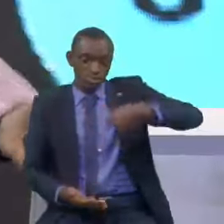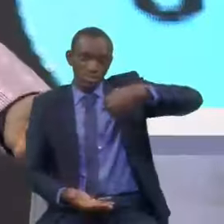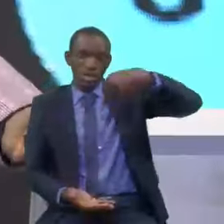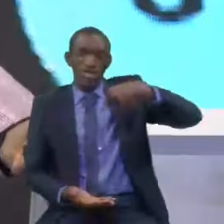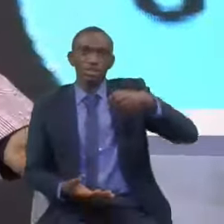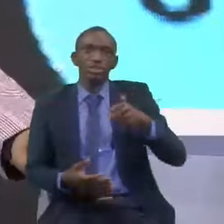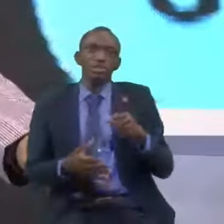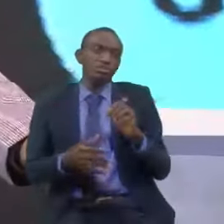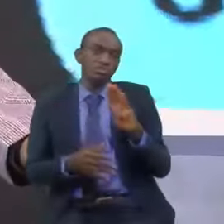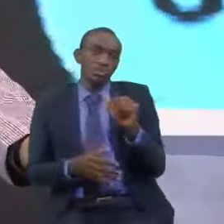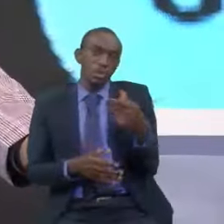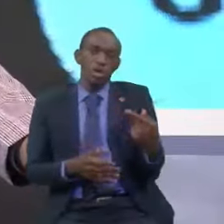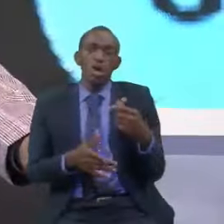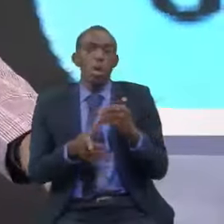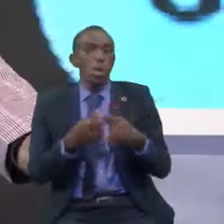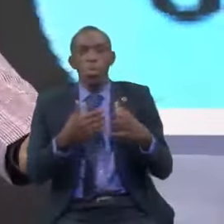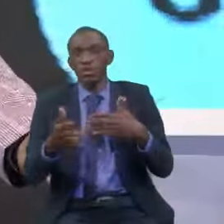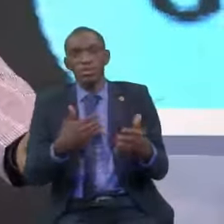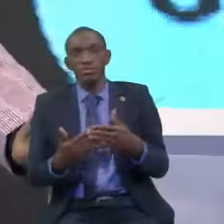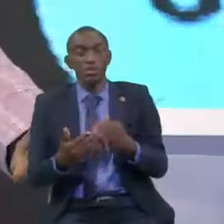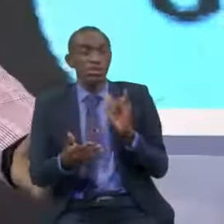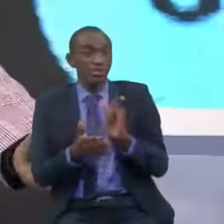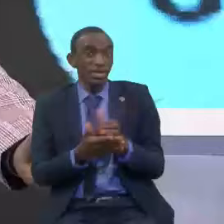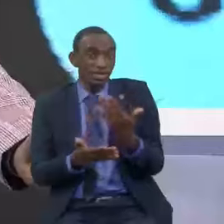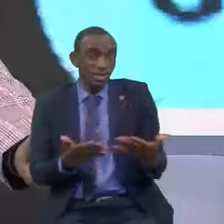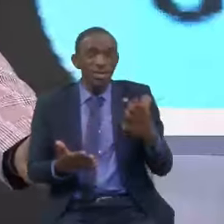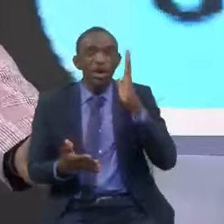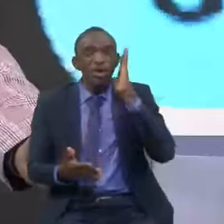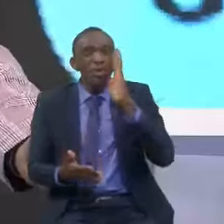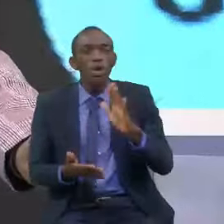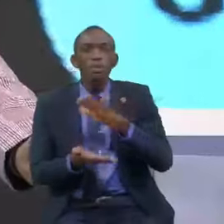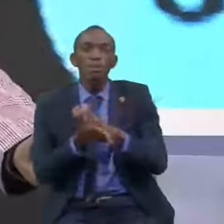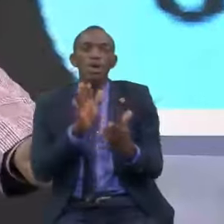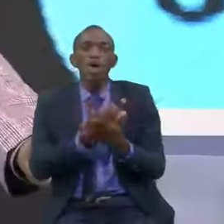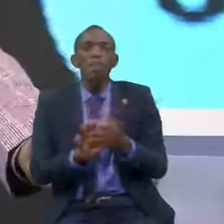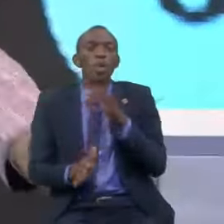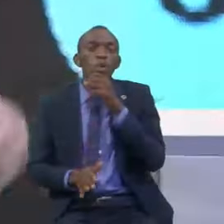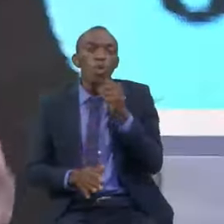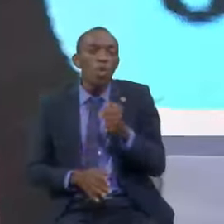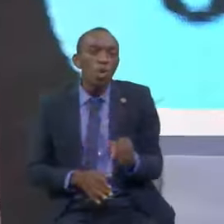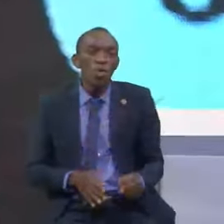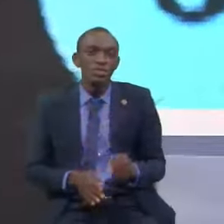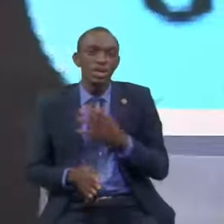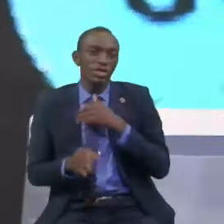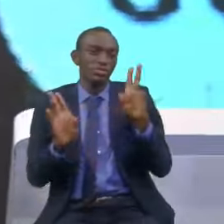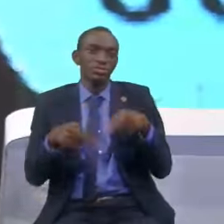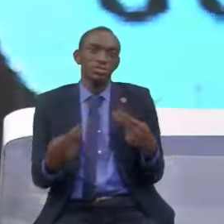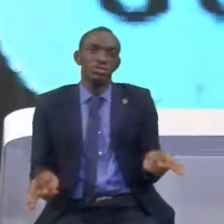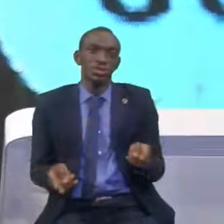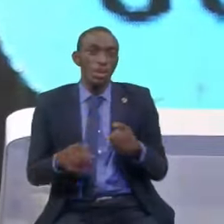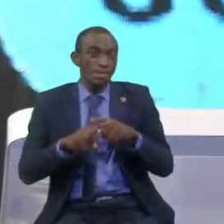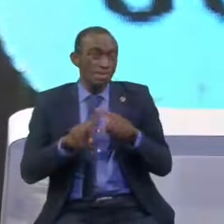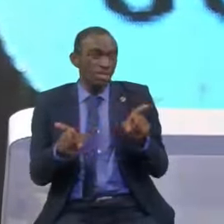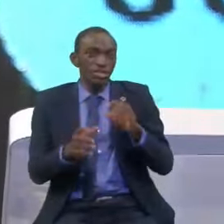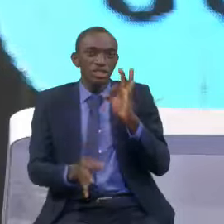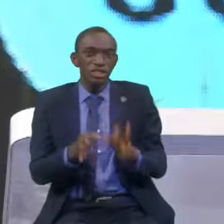thing will eventually become old and useless. But if you are given legs